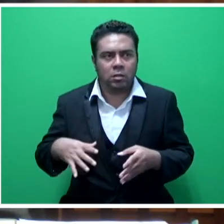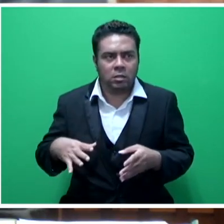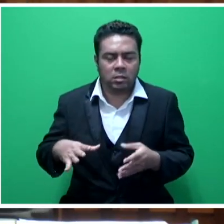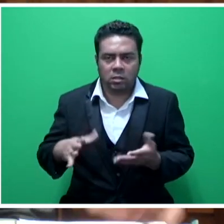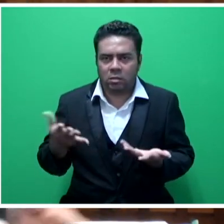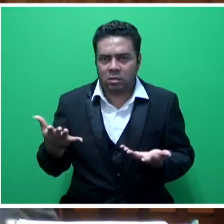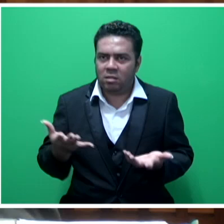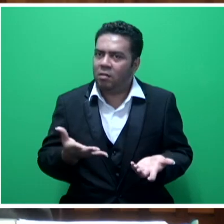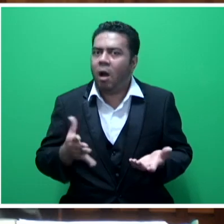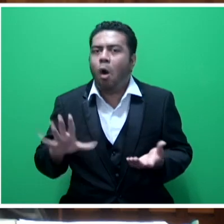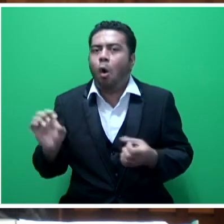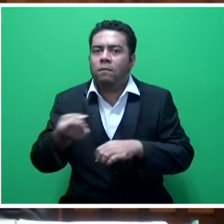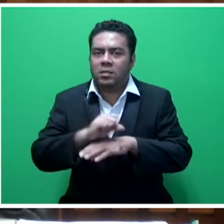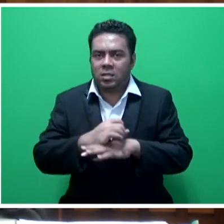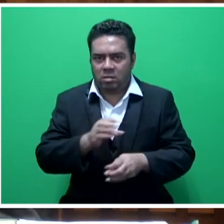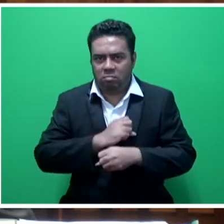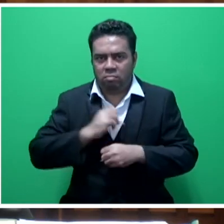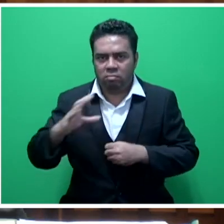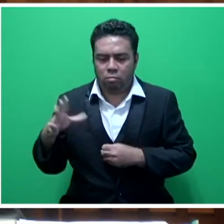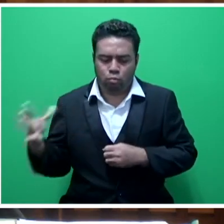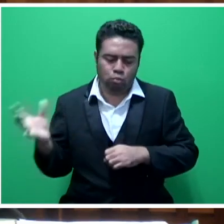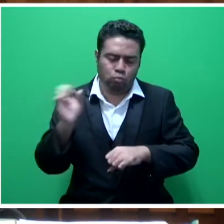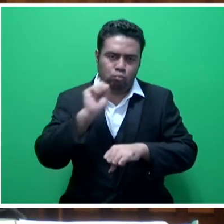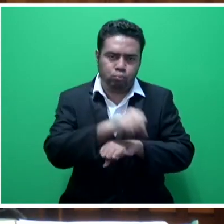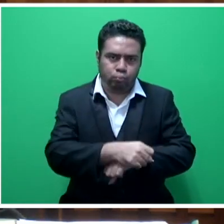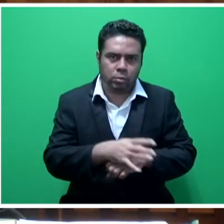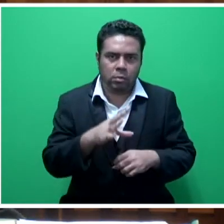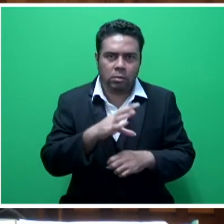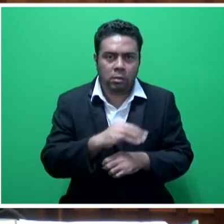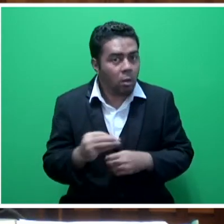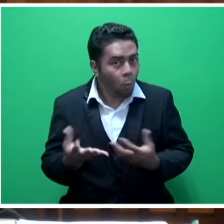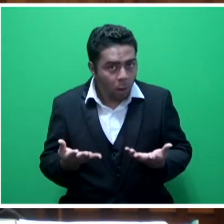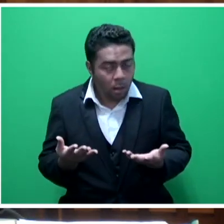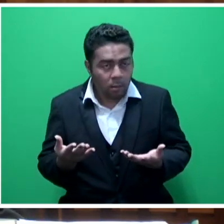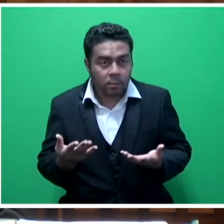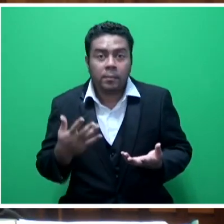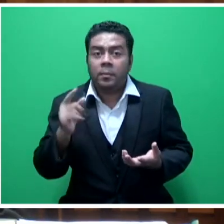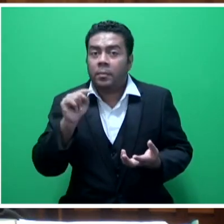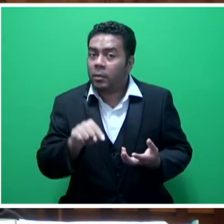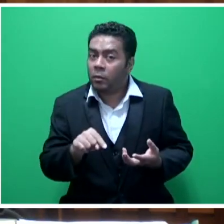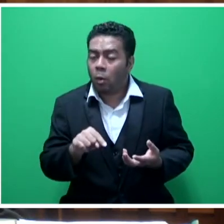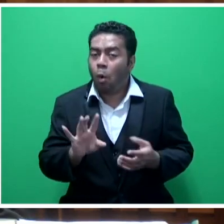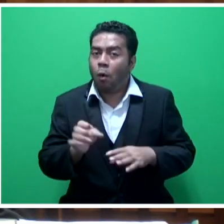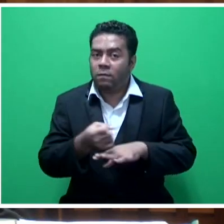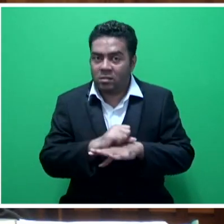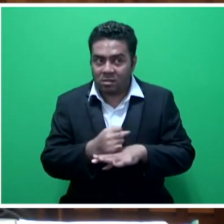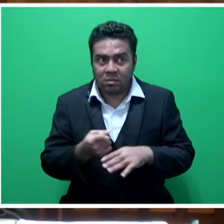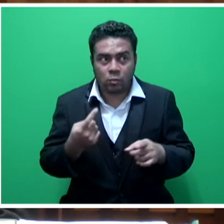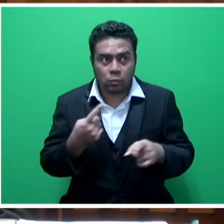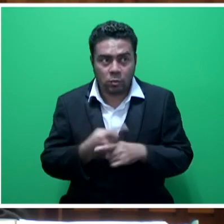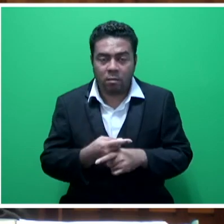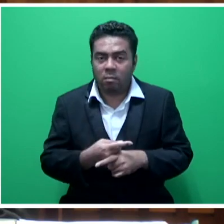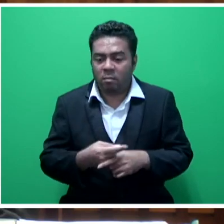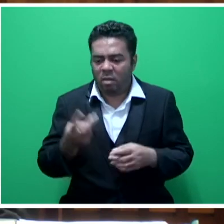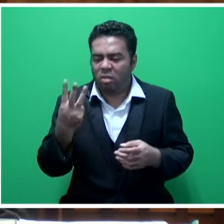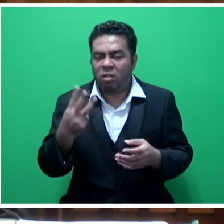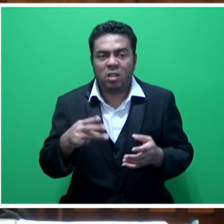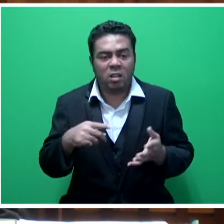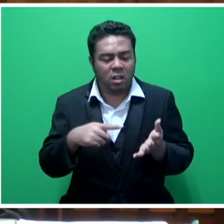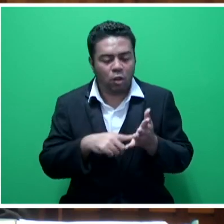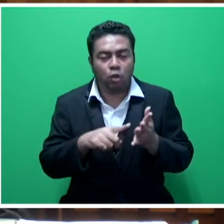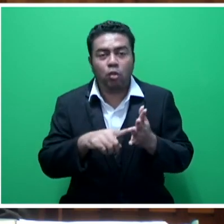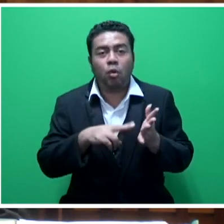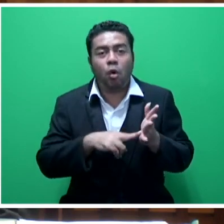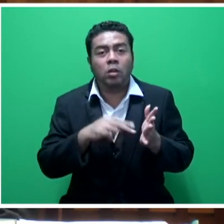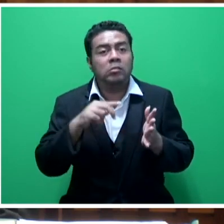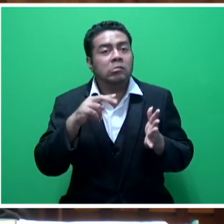foreign carrier. Our farmers who export root crops overseas on a weekly basis, some of them 3 times a week, would be subject